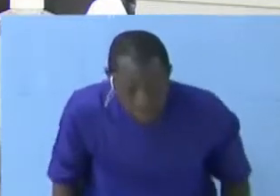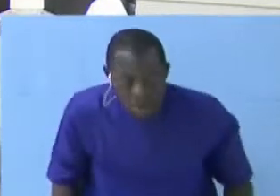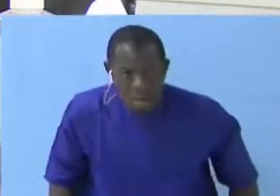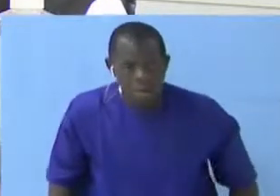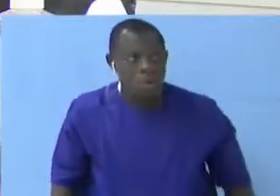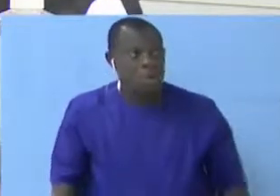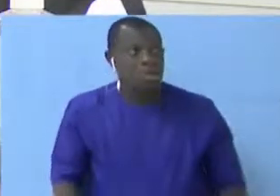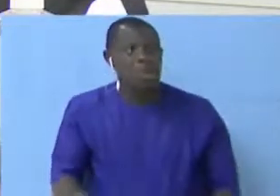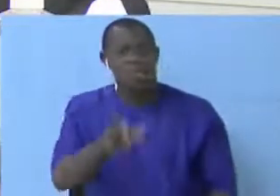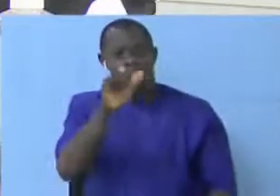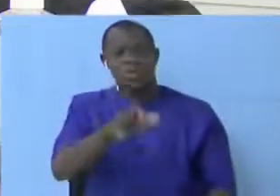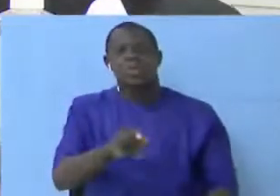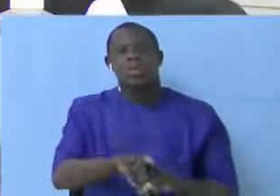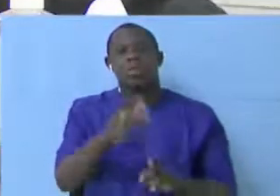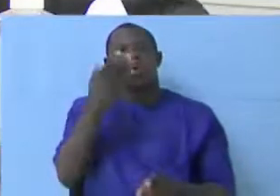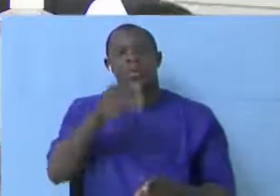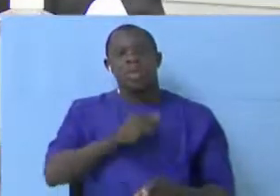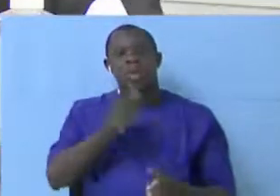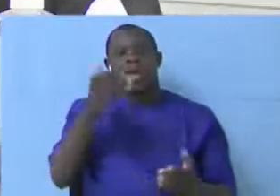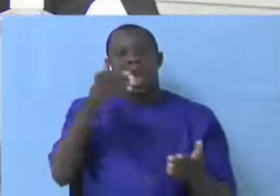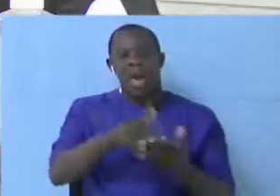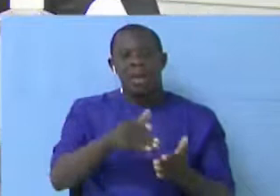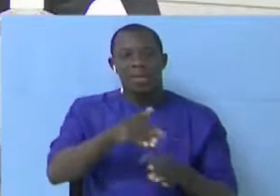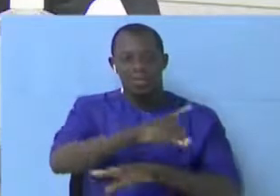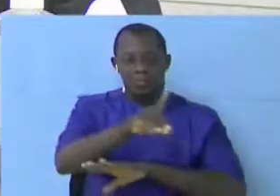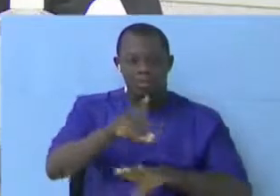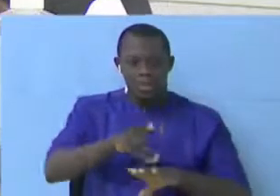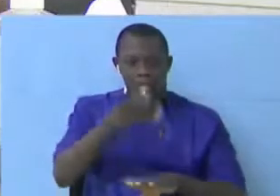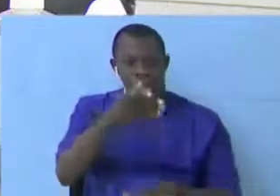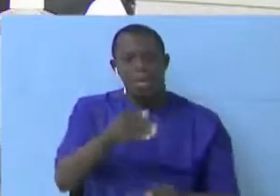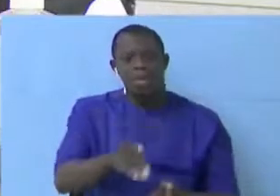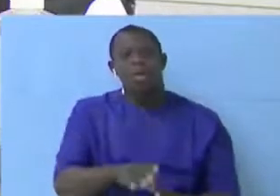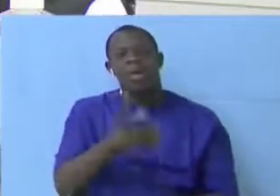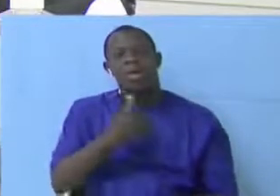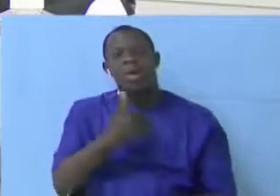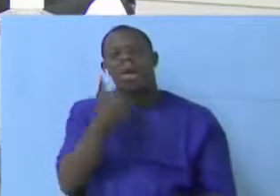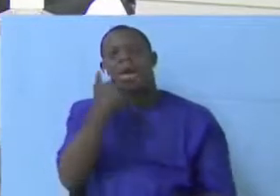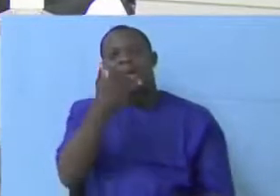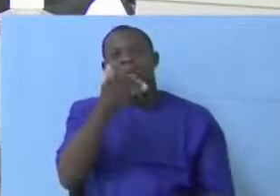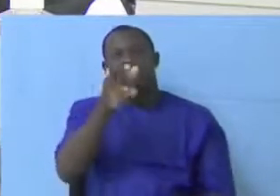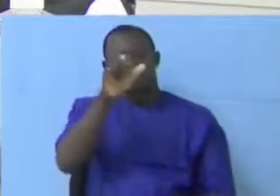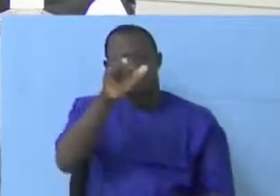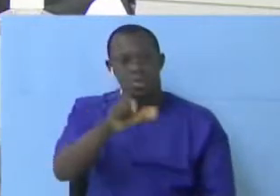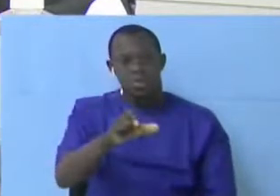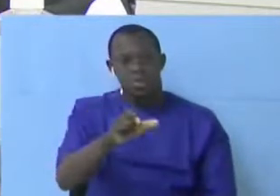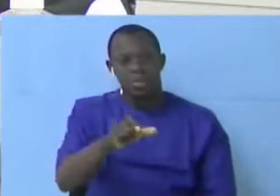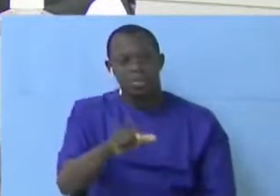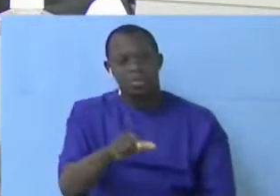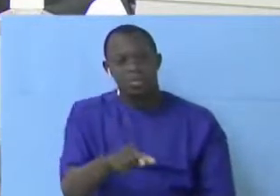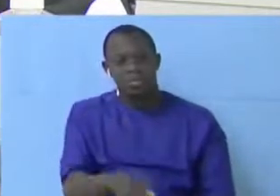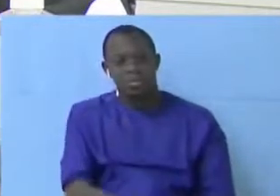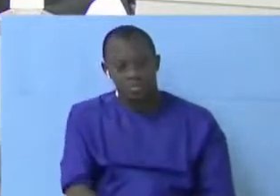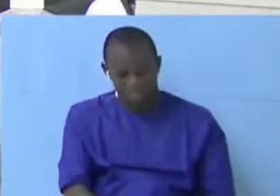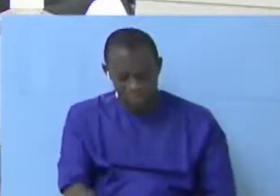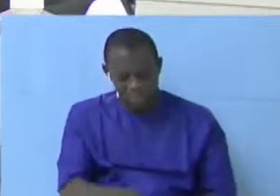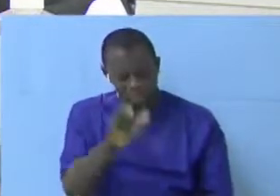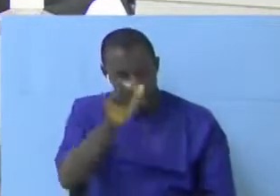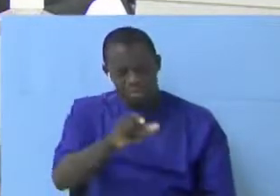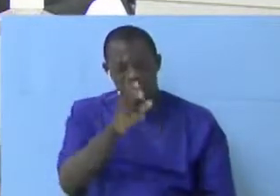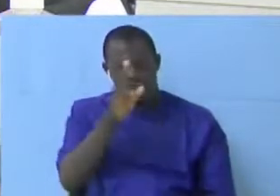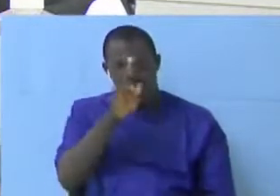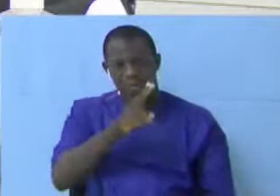So when I arrived, I asked the guard, have this guy eaten?